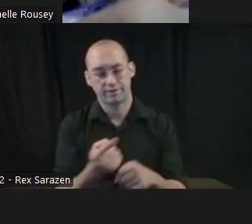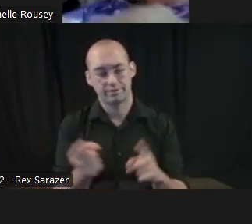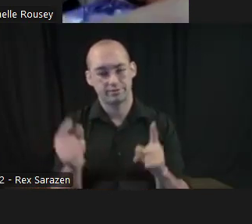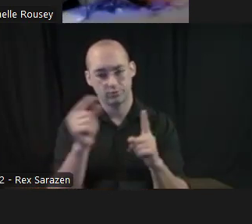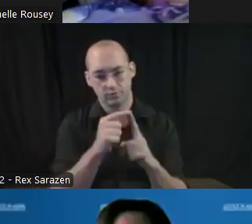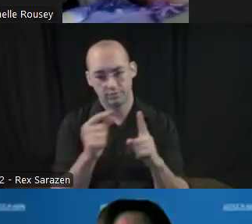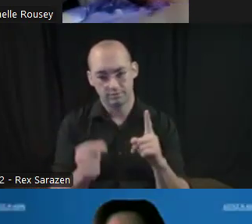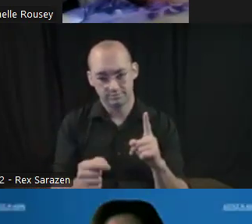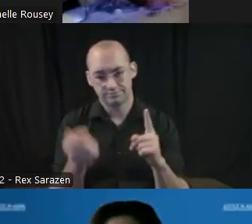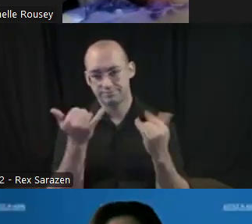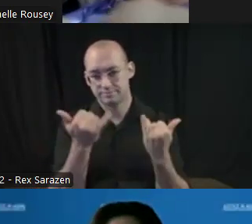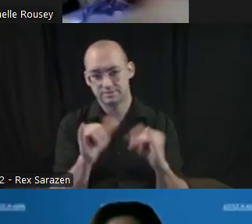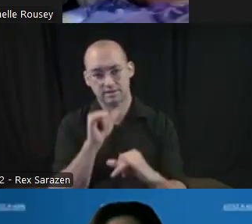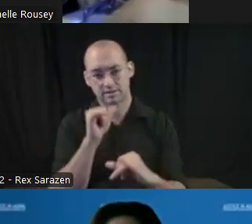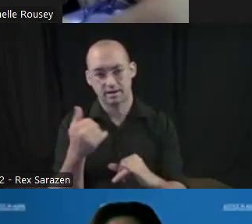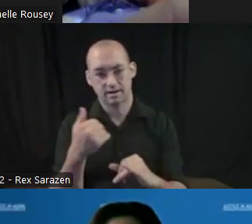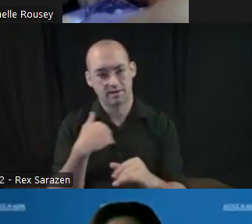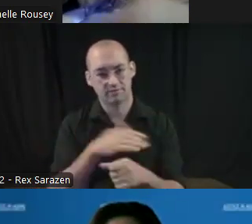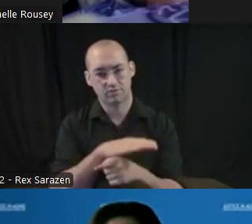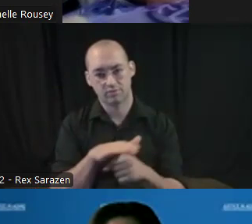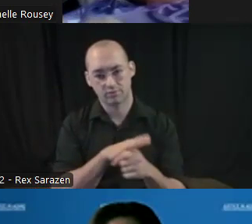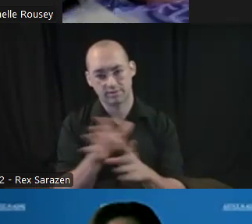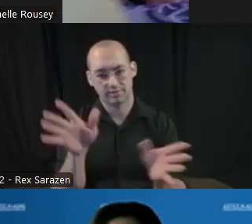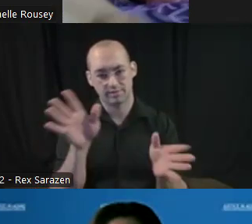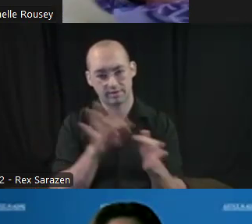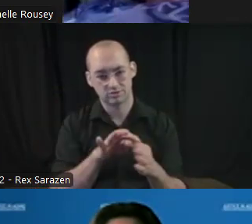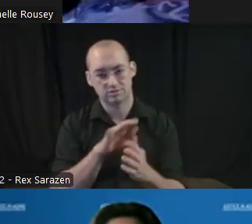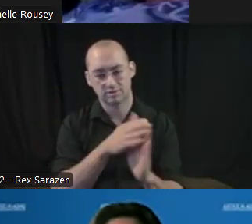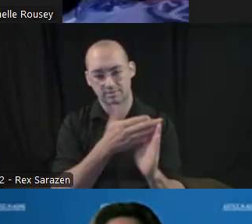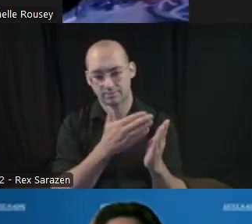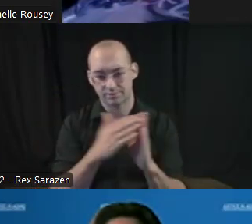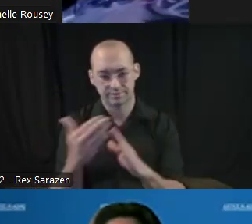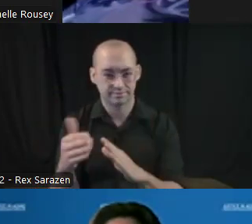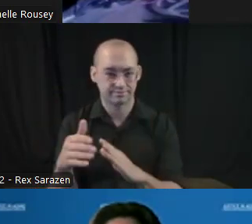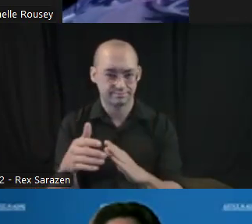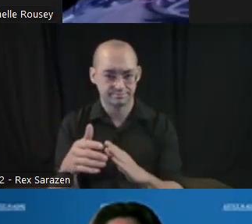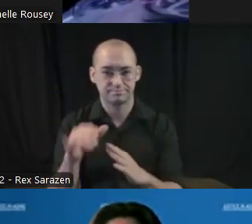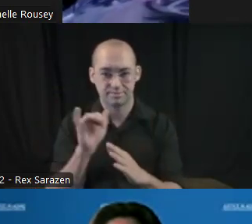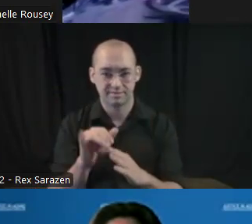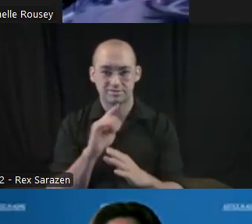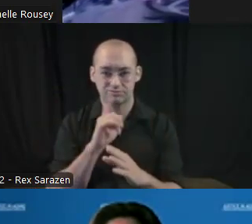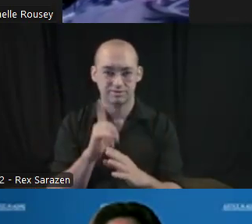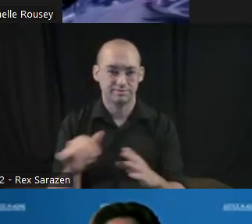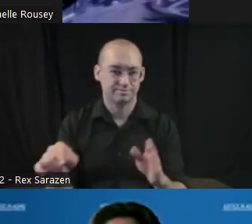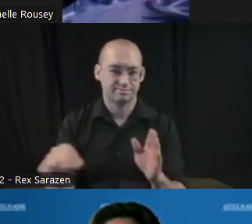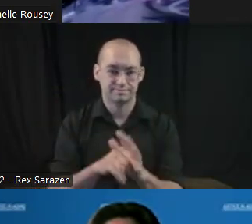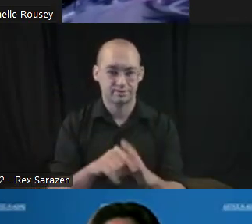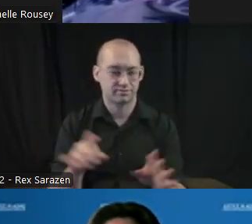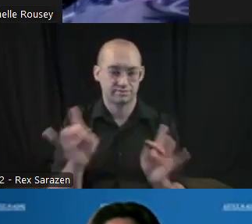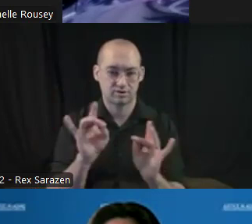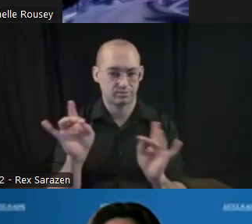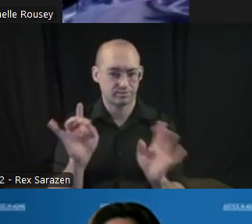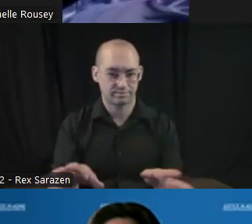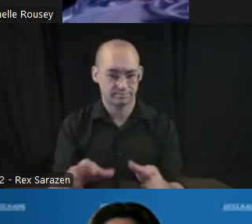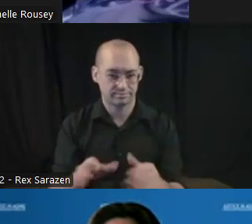but still not have a local connection to the community that we're working in. And that's actually pretty devastating. So